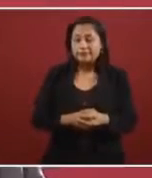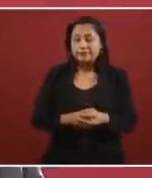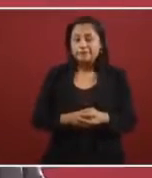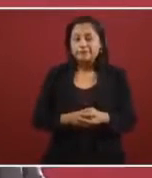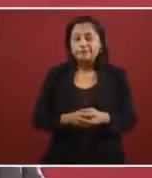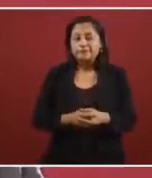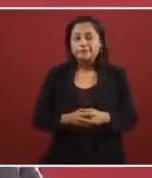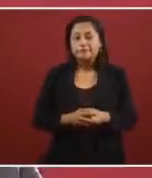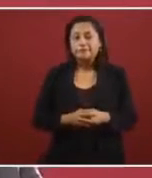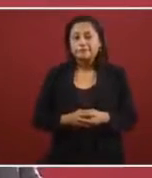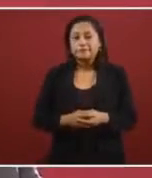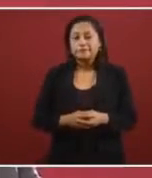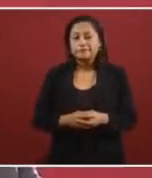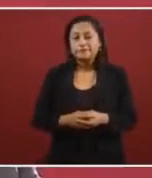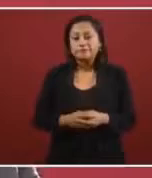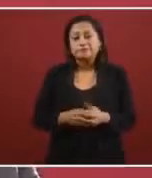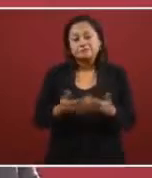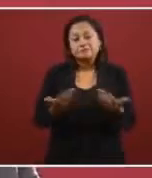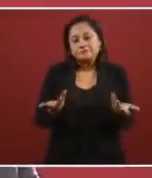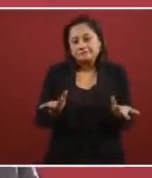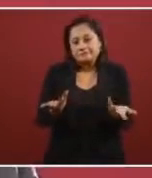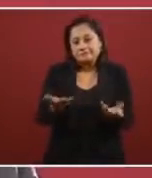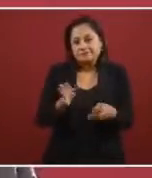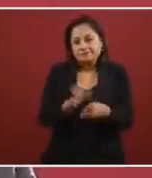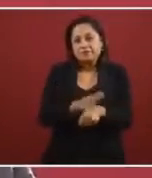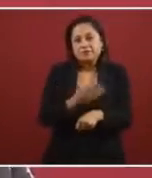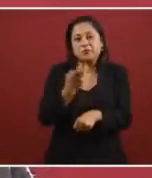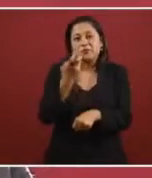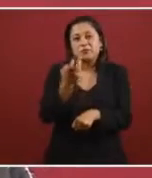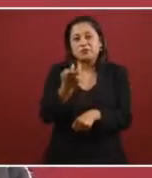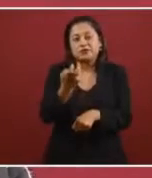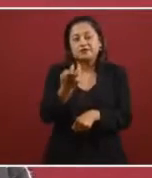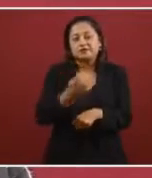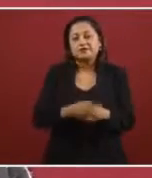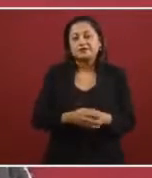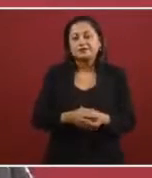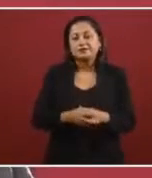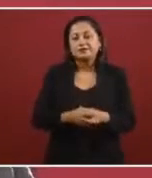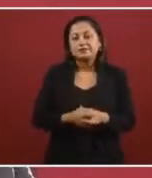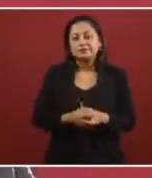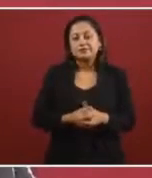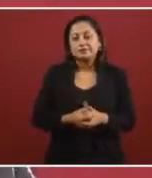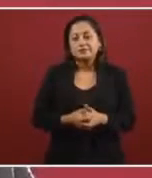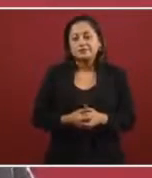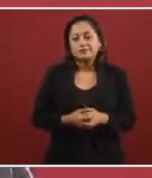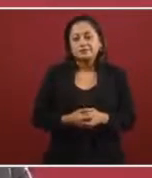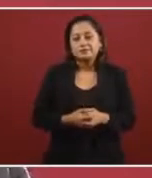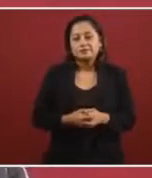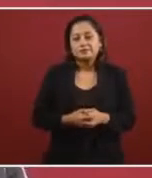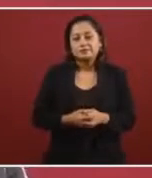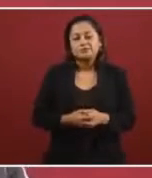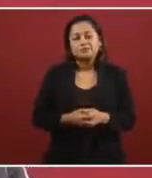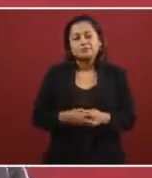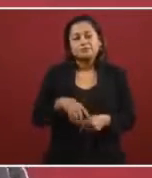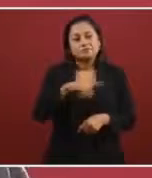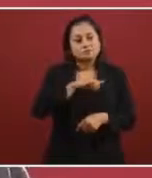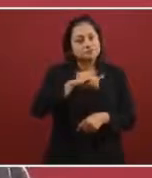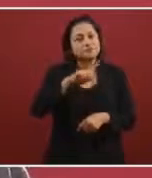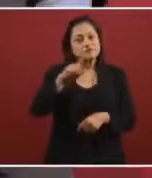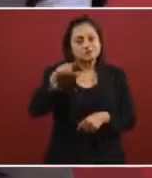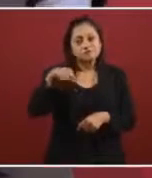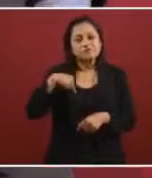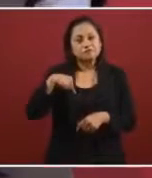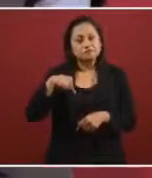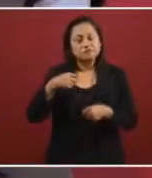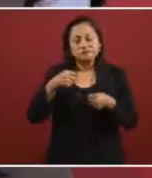Entonces, So therefore, sí, yes, vamos a poder we are going to be able to llegar a la verdad. get Soy to the truth.